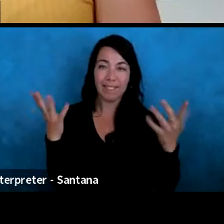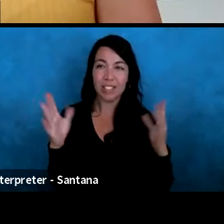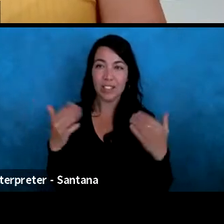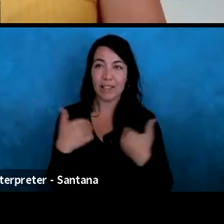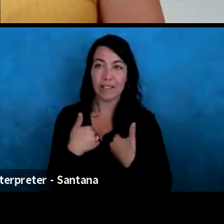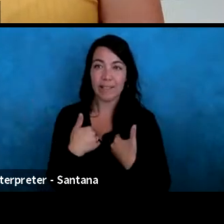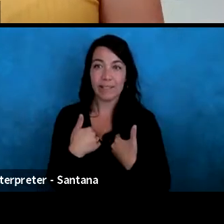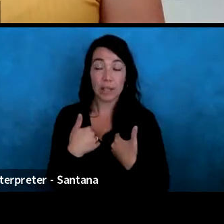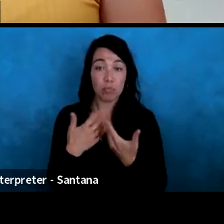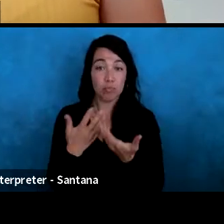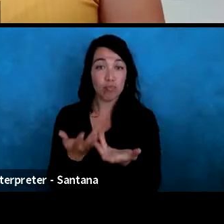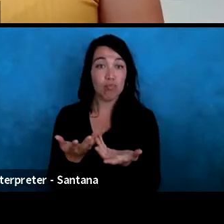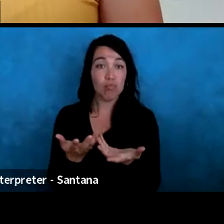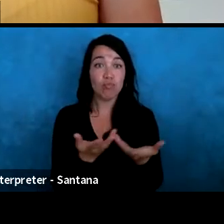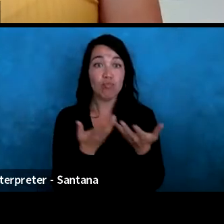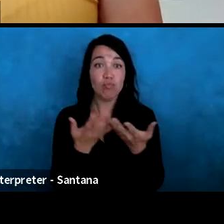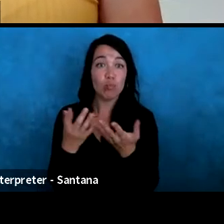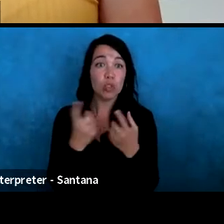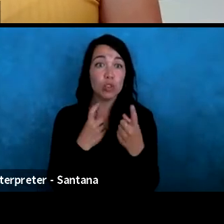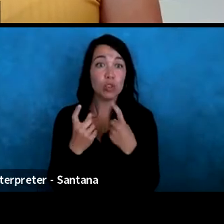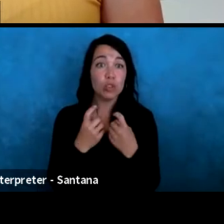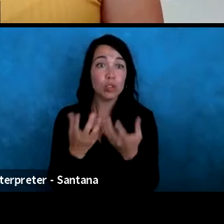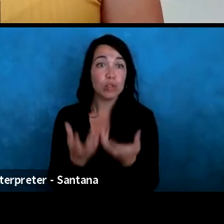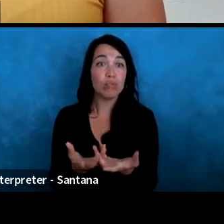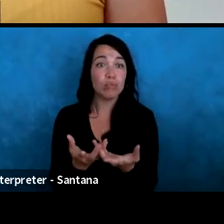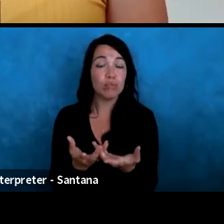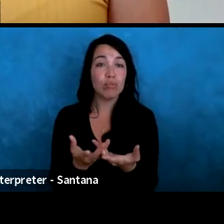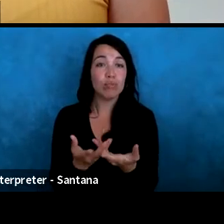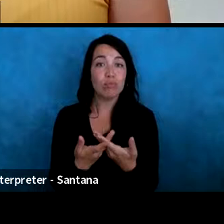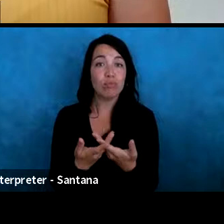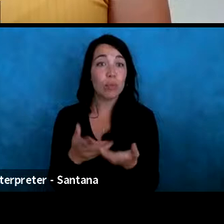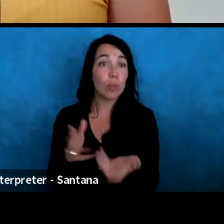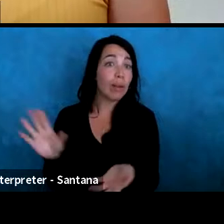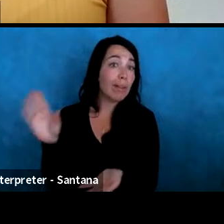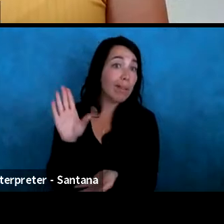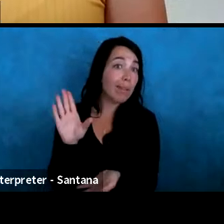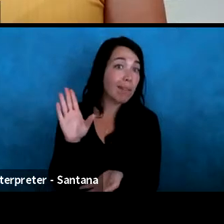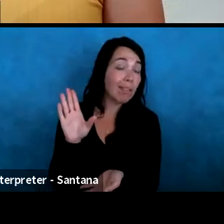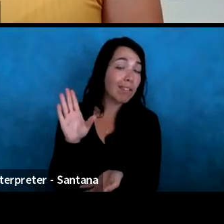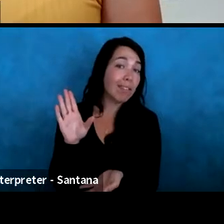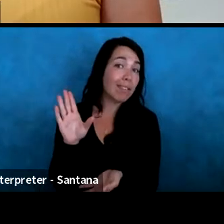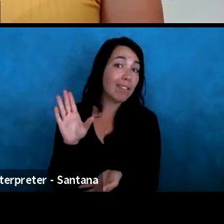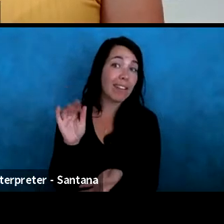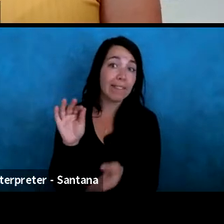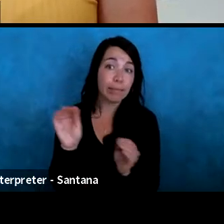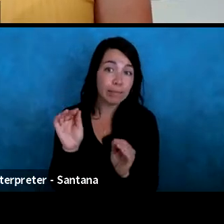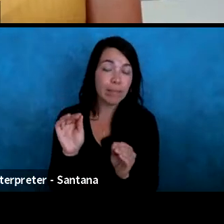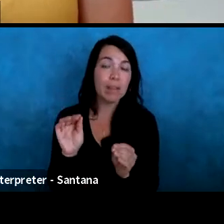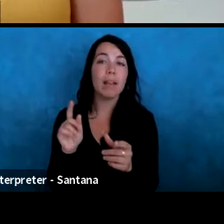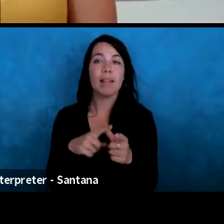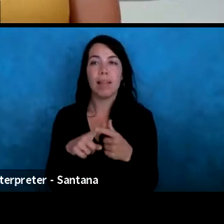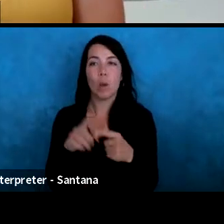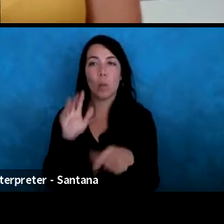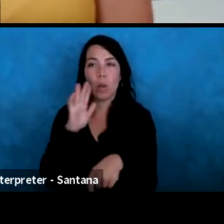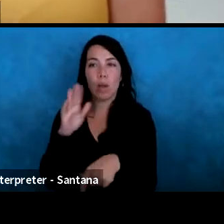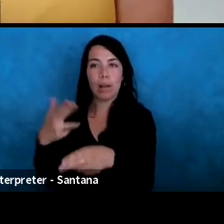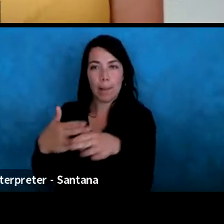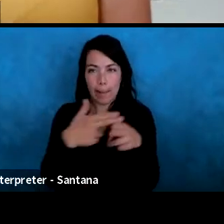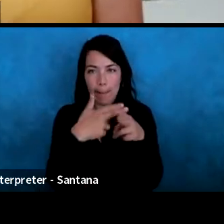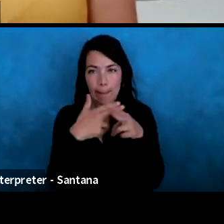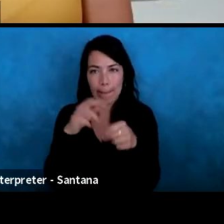Should anybody have any questions? Please raise your hand now. If not, we'll go ahead and take a roll call vote.